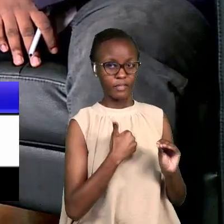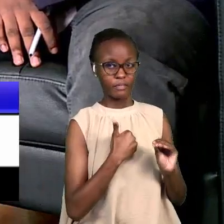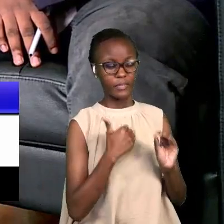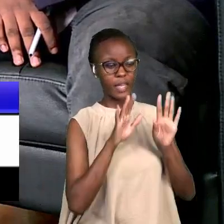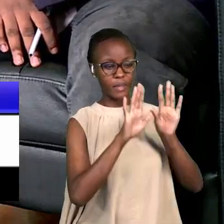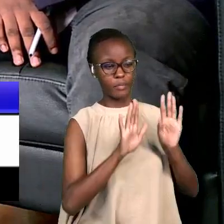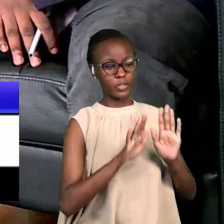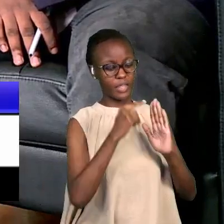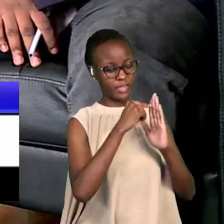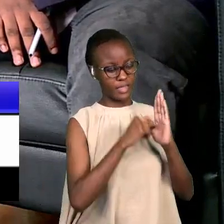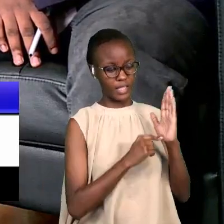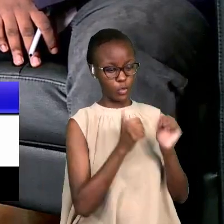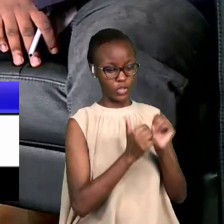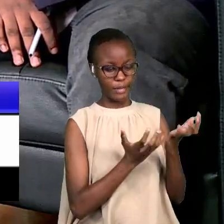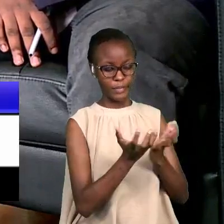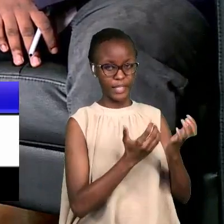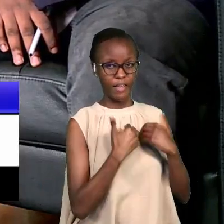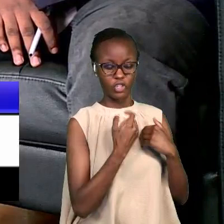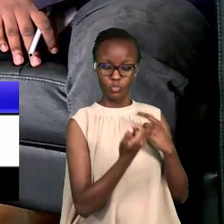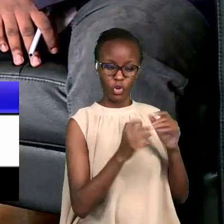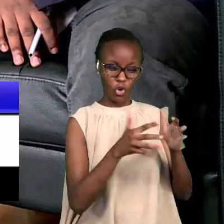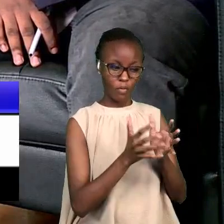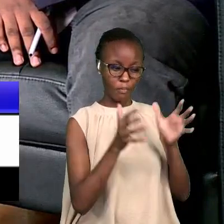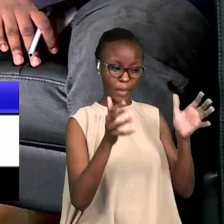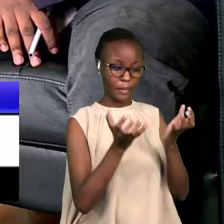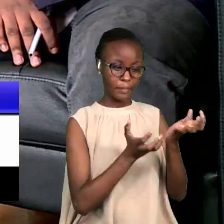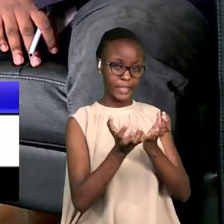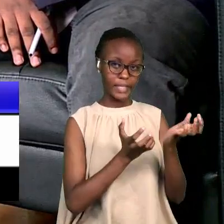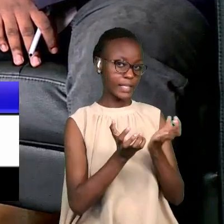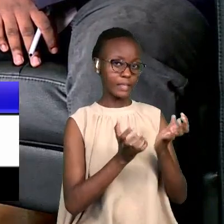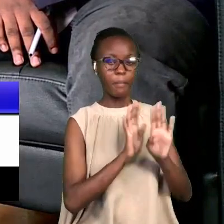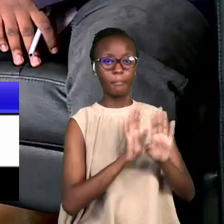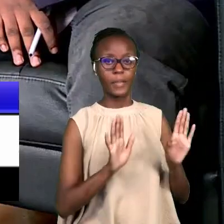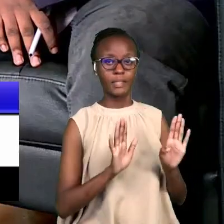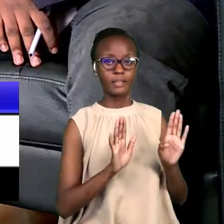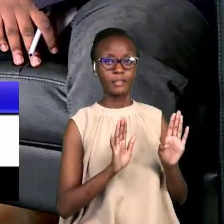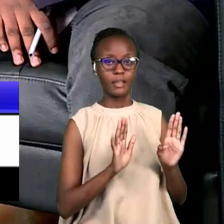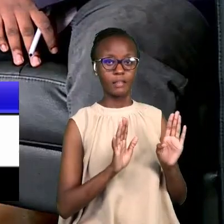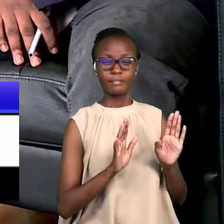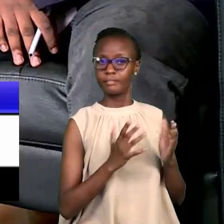things that any business, whether big, small, or medium, should be able to do.